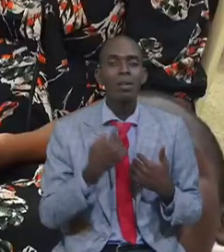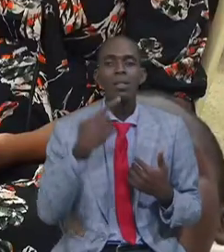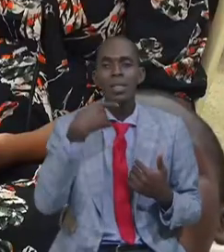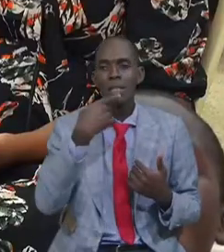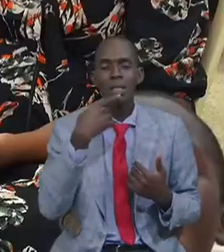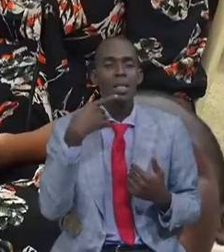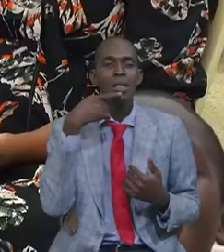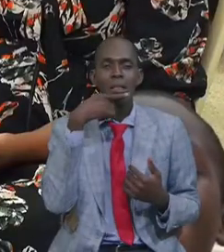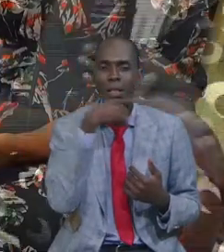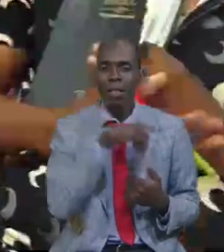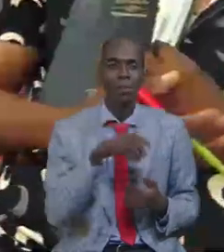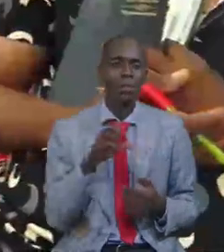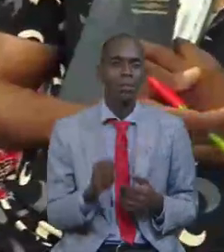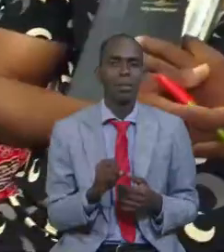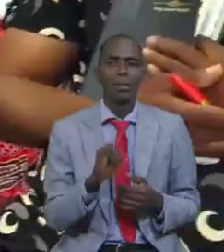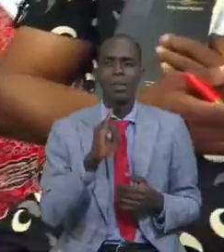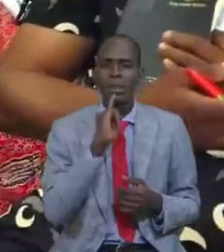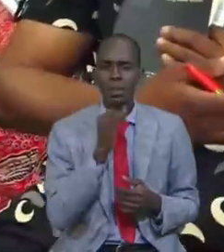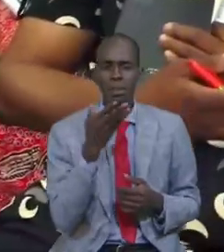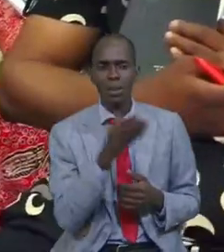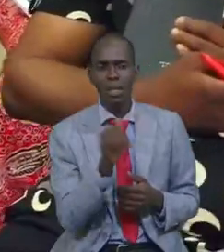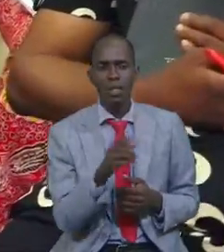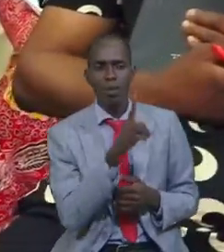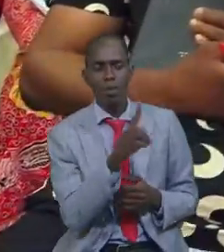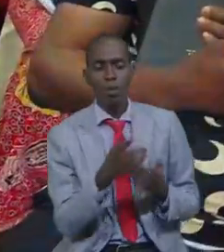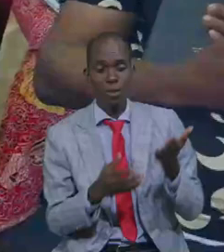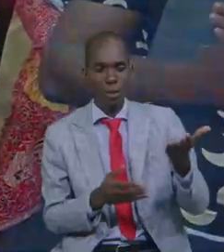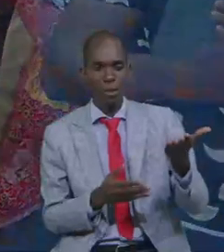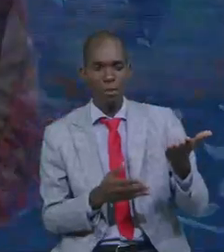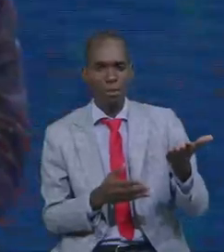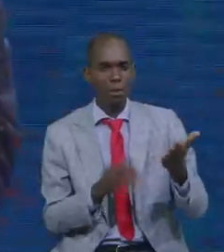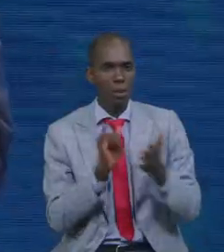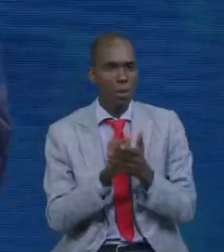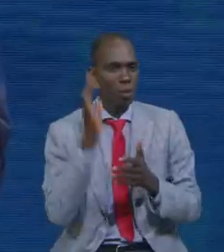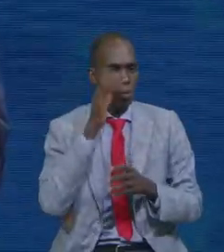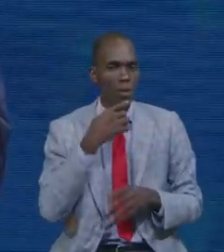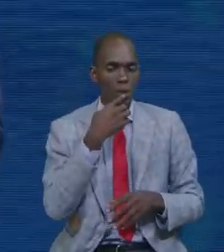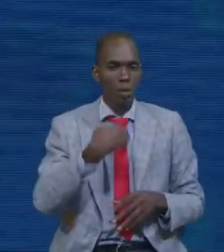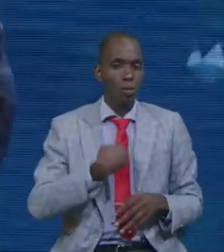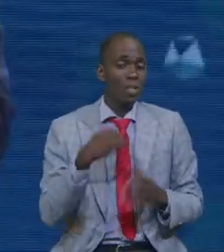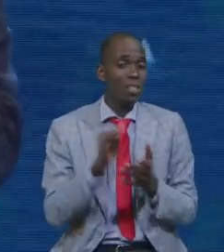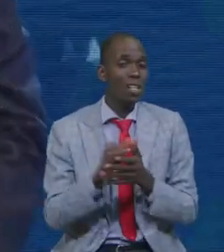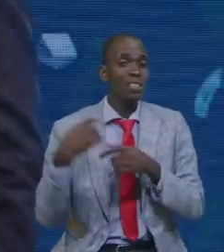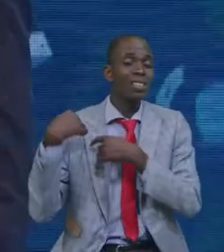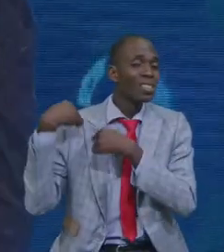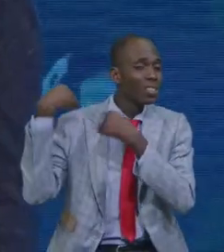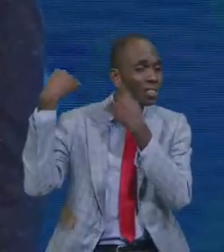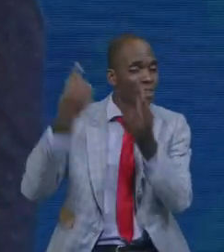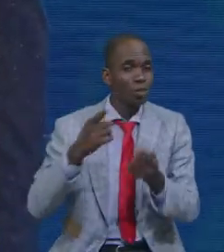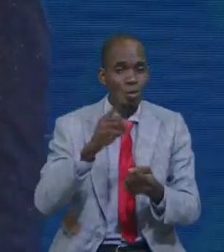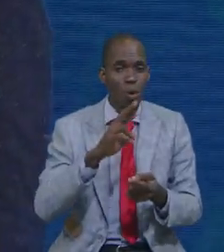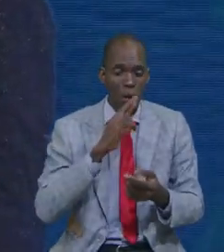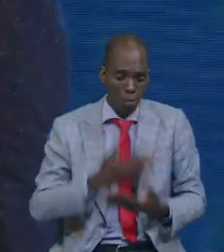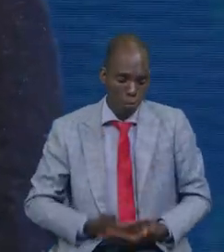there anyone there that can say, since you were born into this